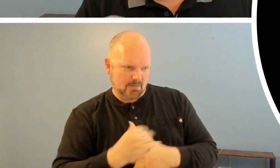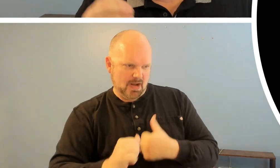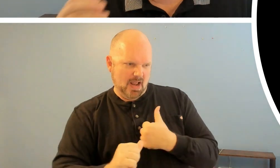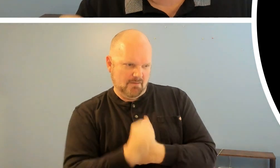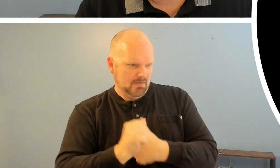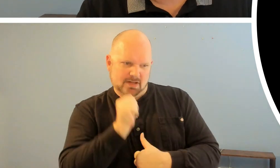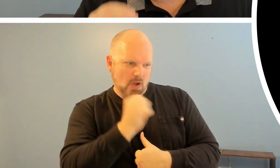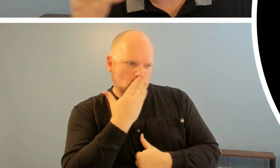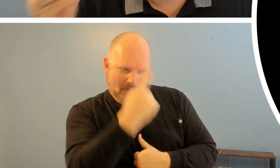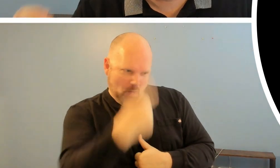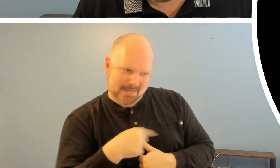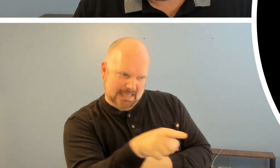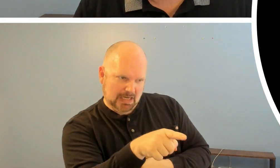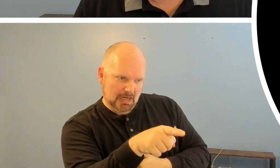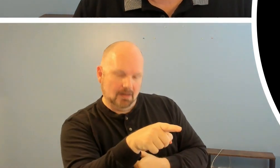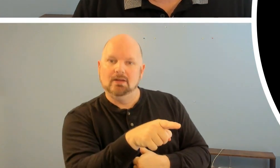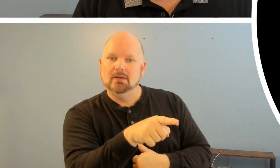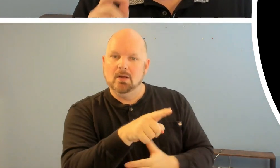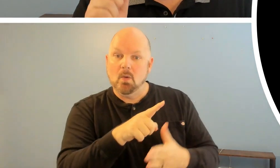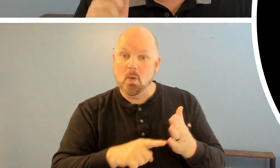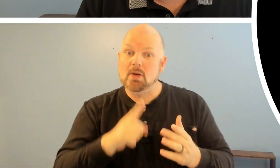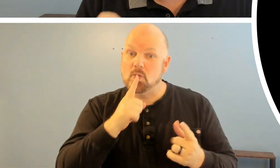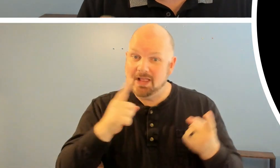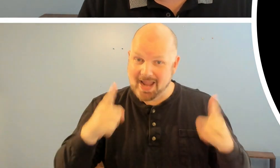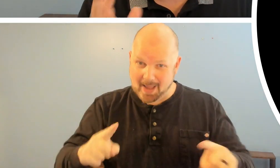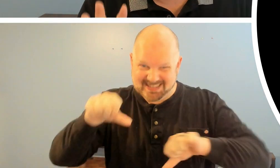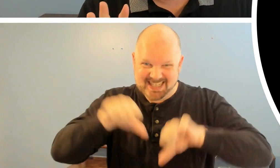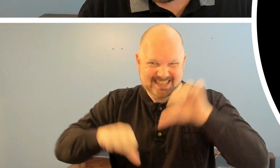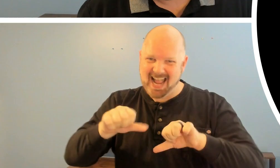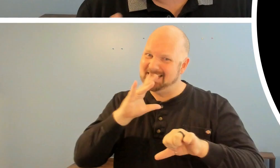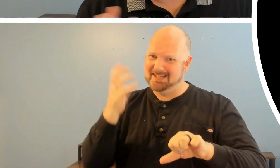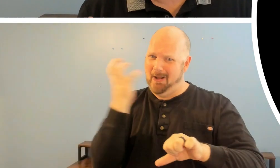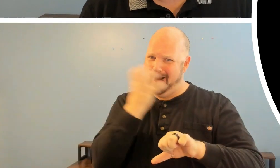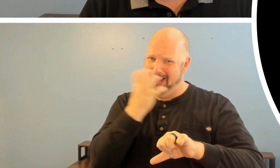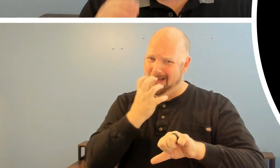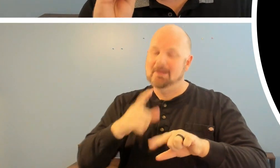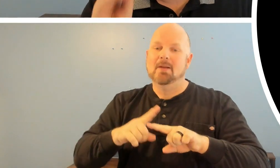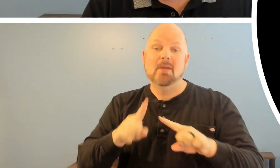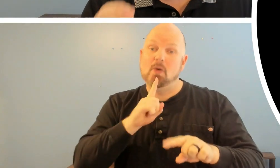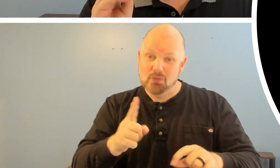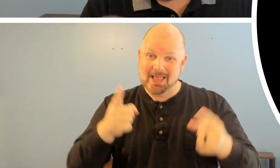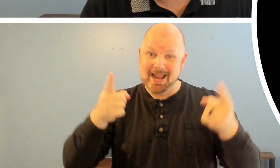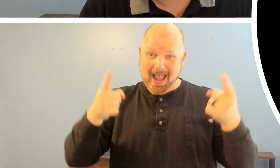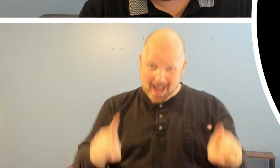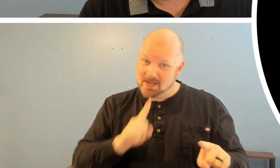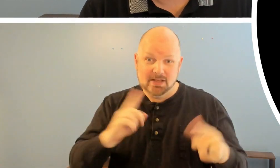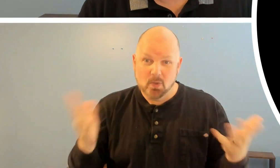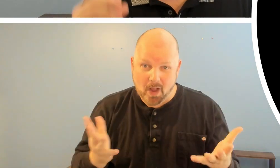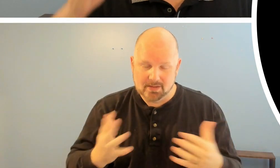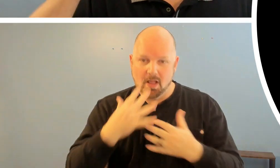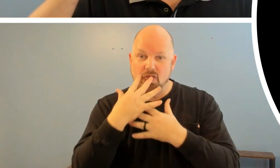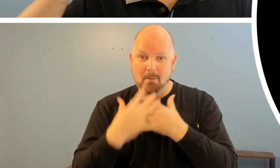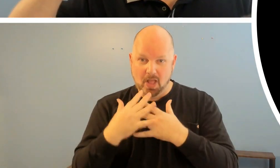scary, harmful, this is not good for me, what literally happens, and the science on this is fantastic, what literally happens